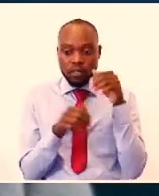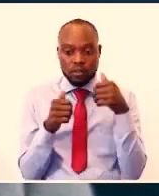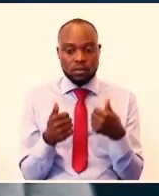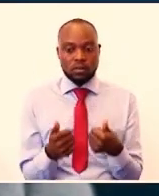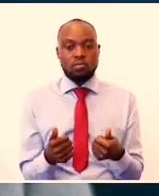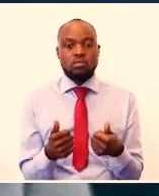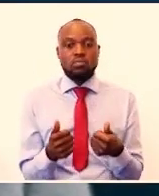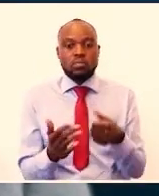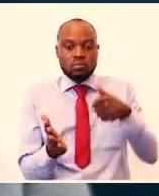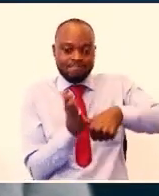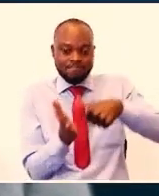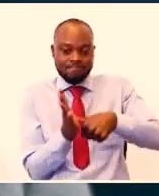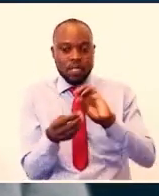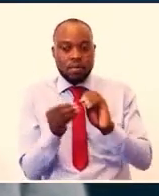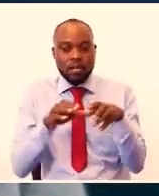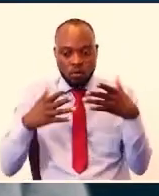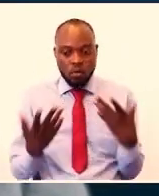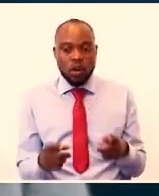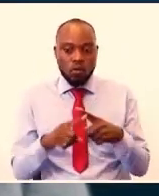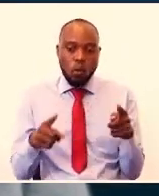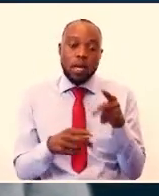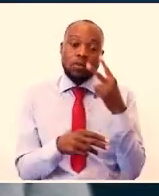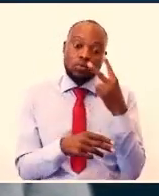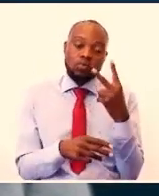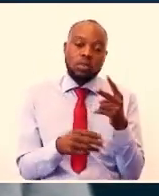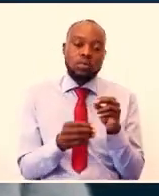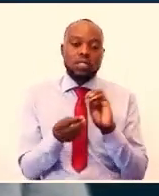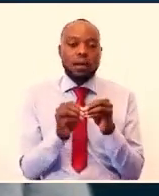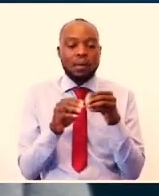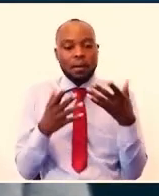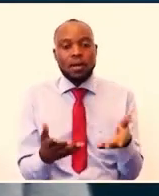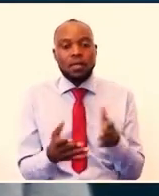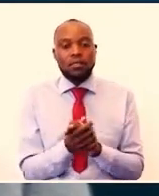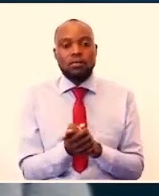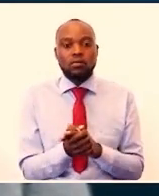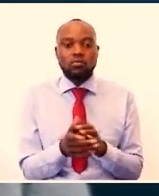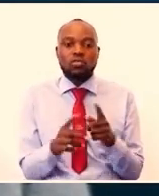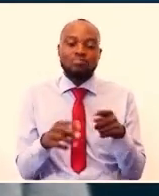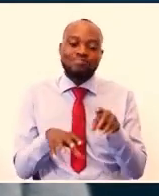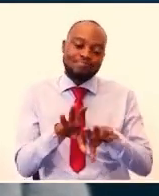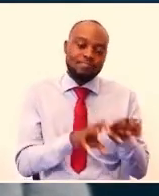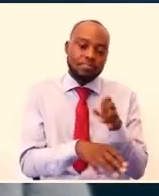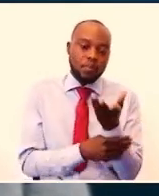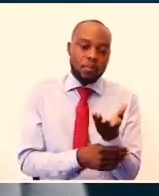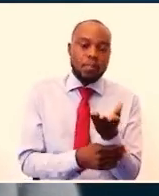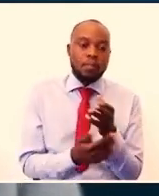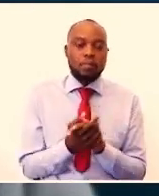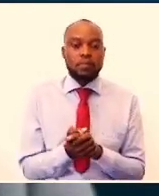is mounting and how best to ensure that both external and domestic debt